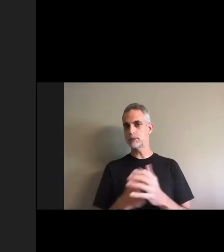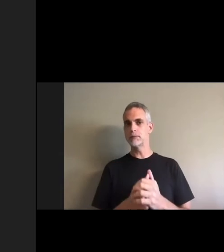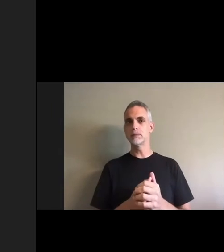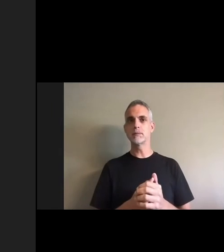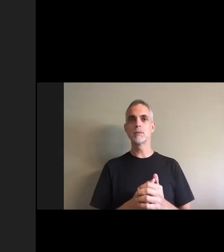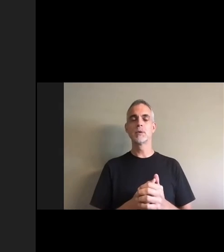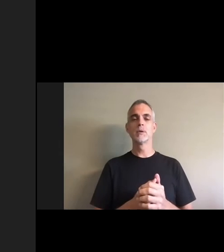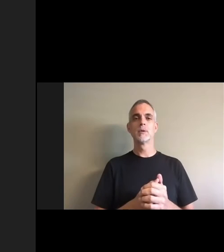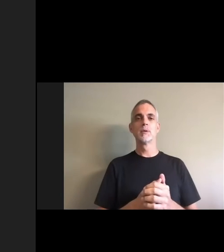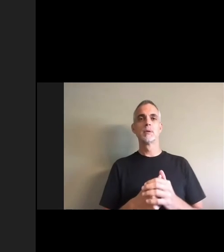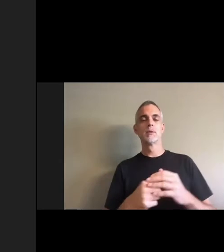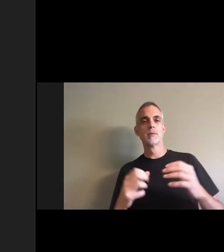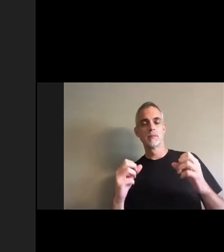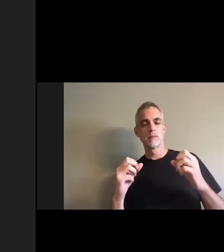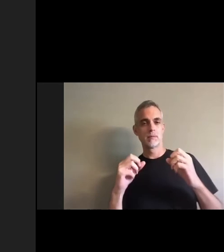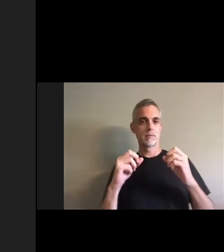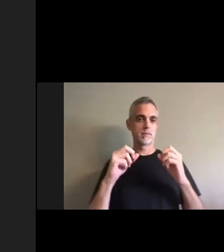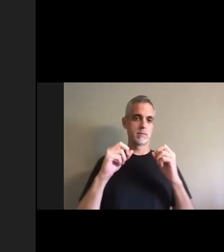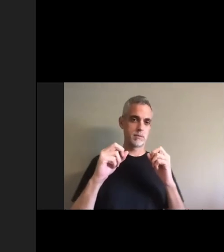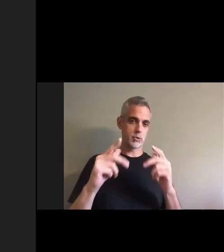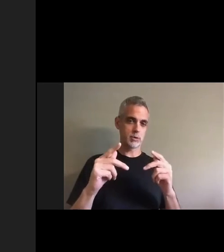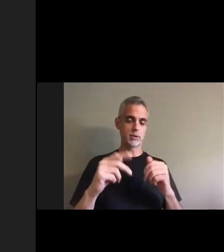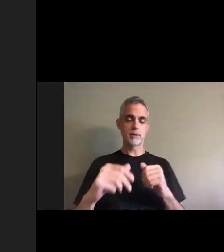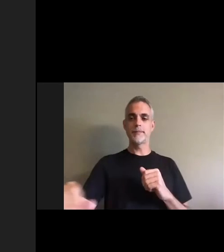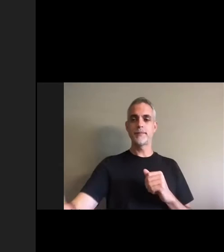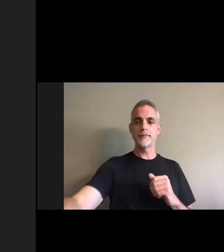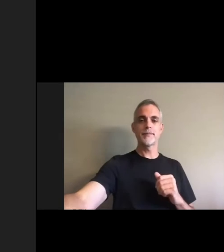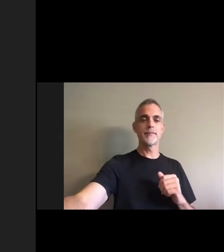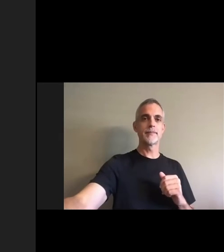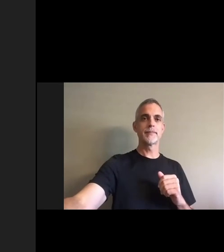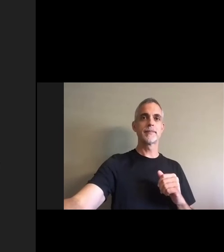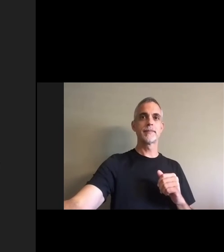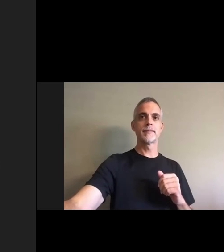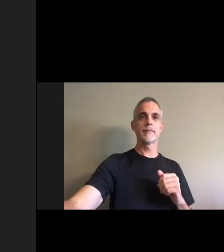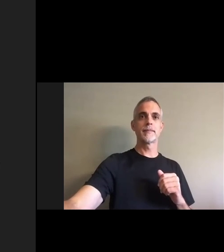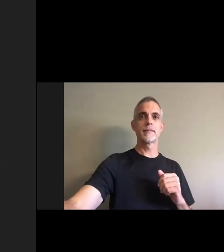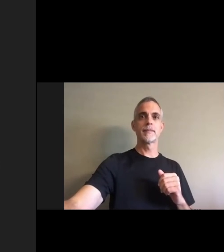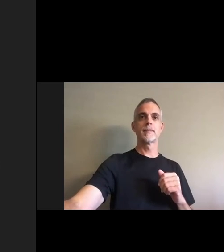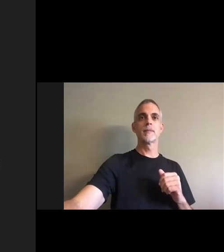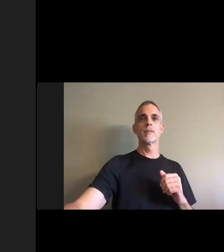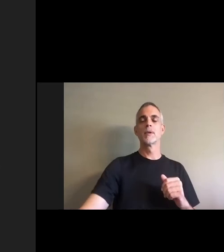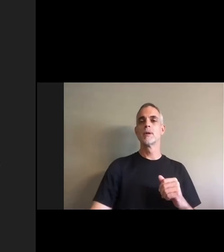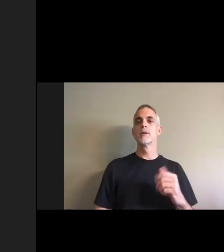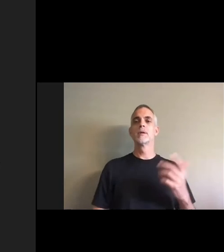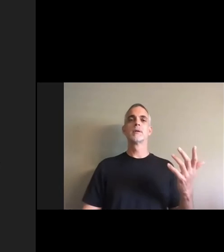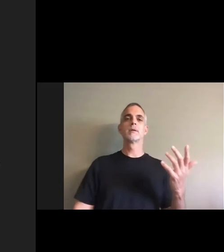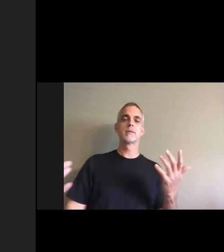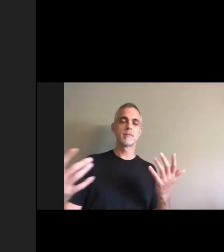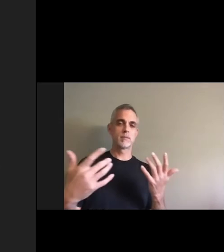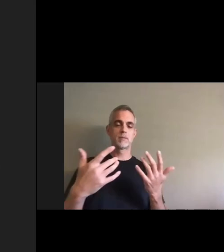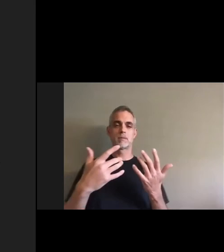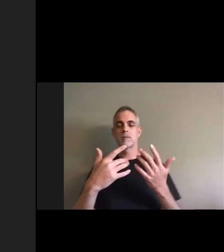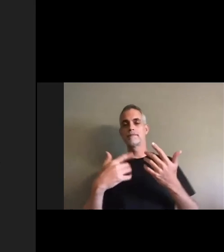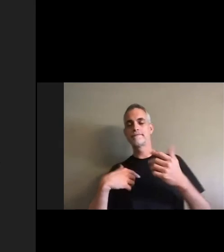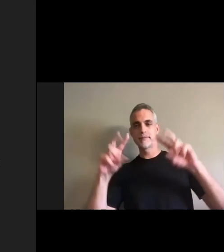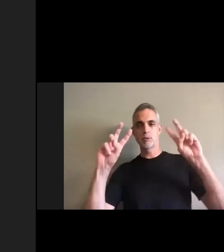the failures from that event. Okay? So I just